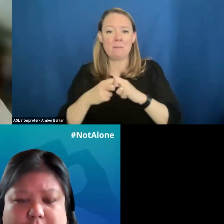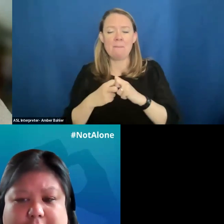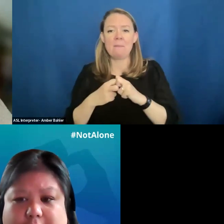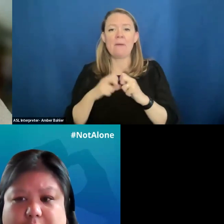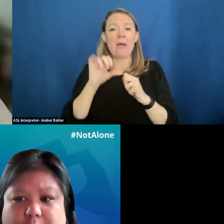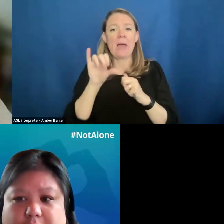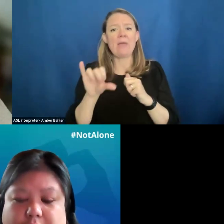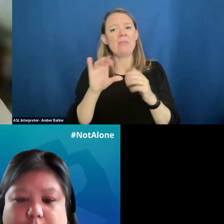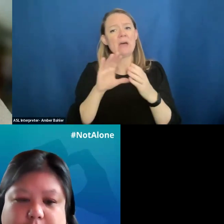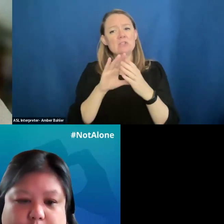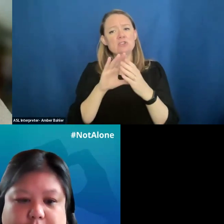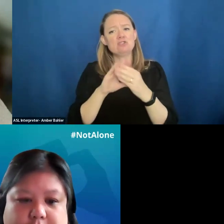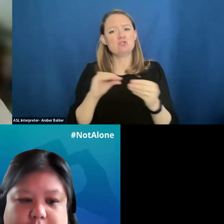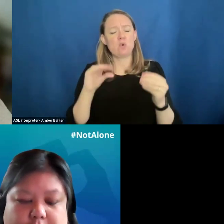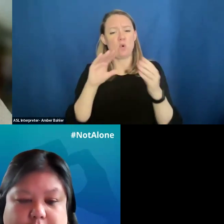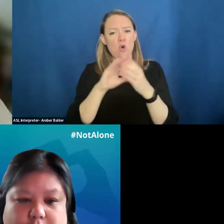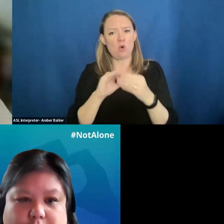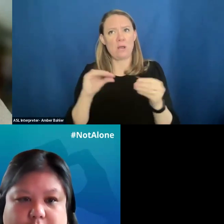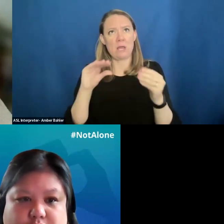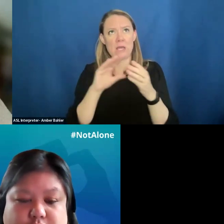about how they're almost forced to